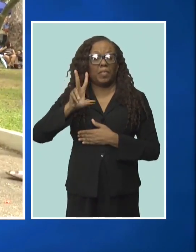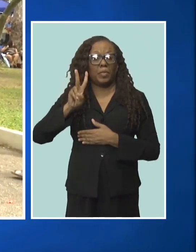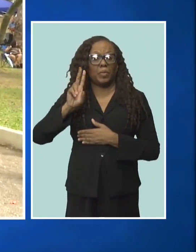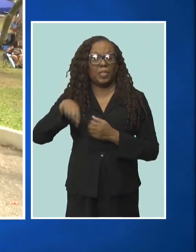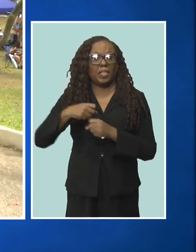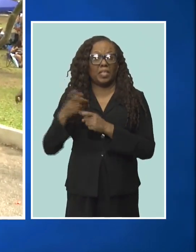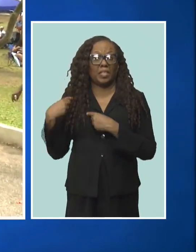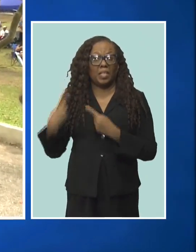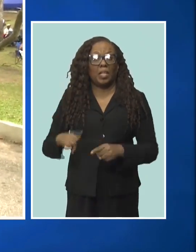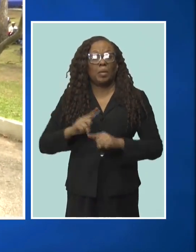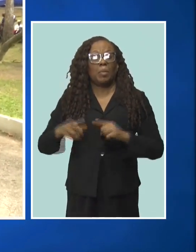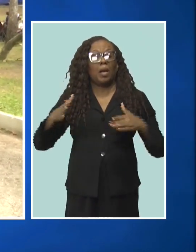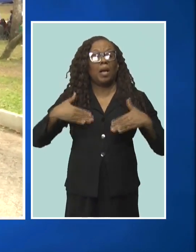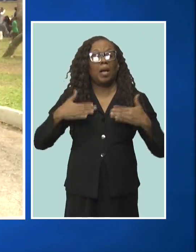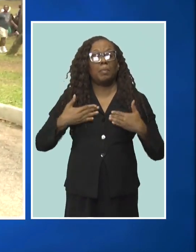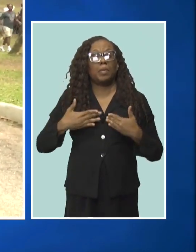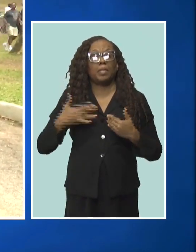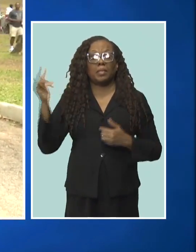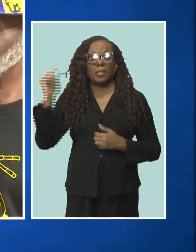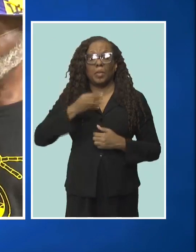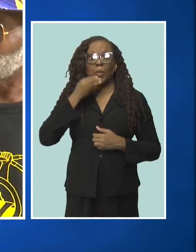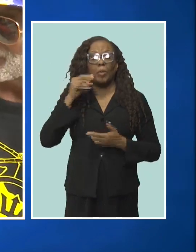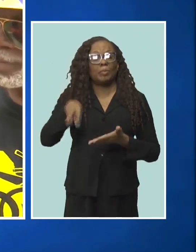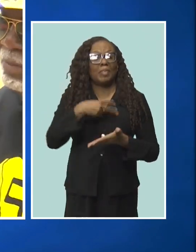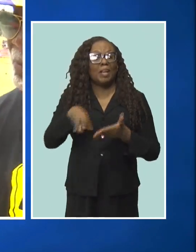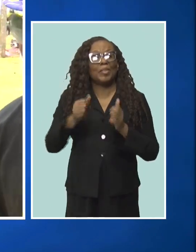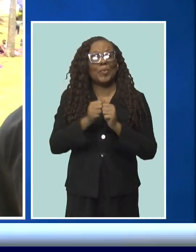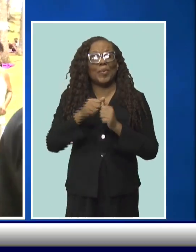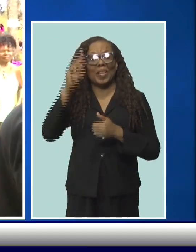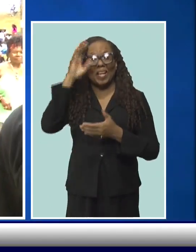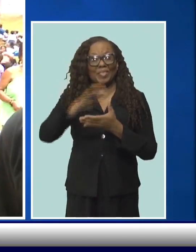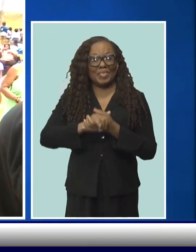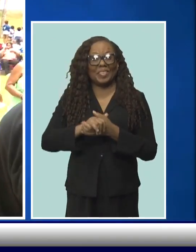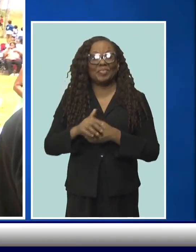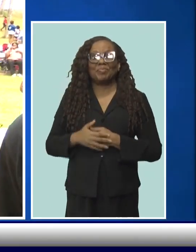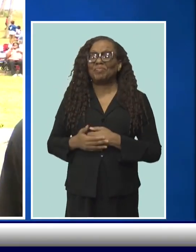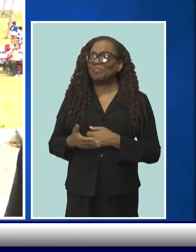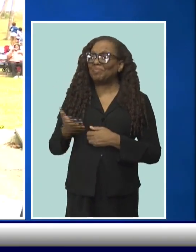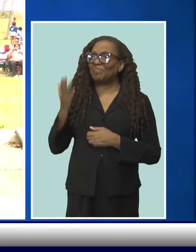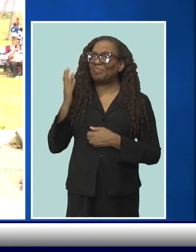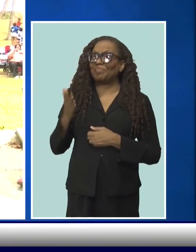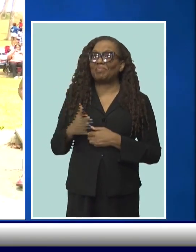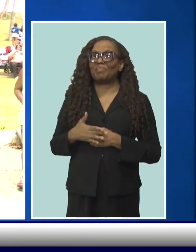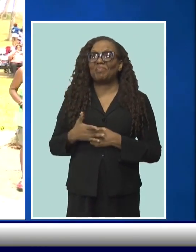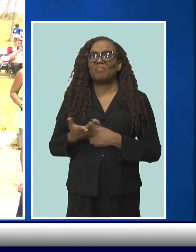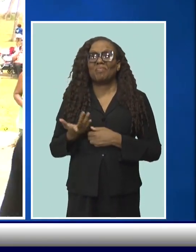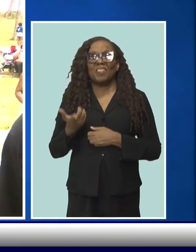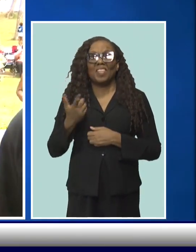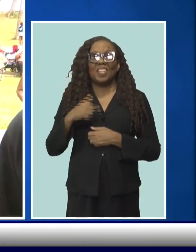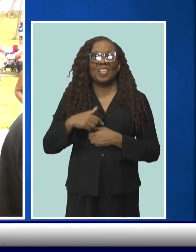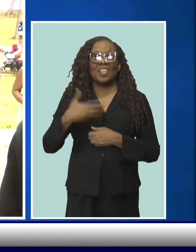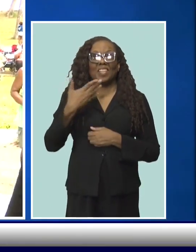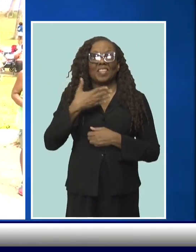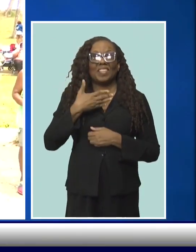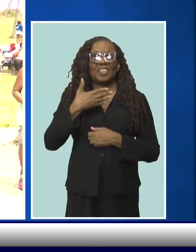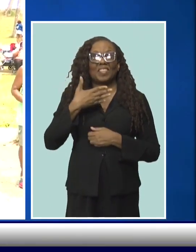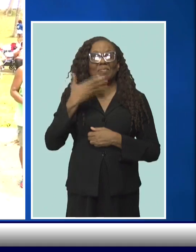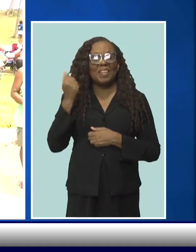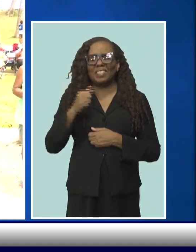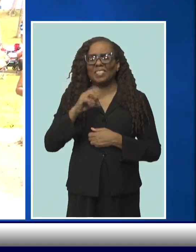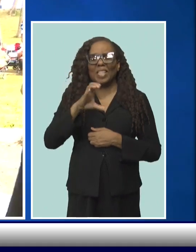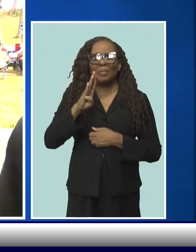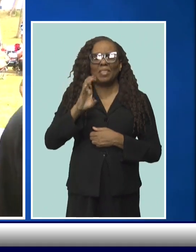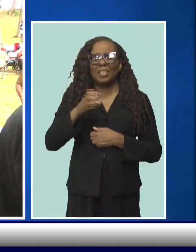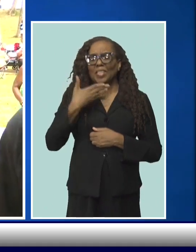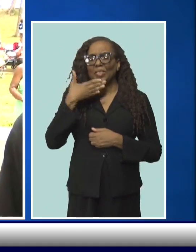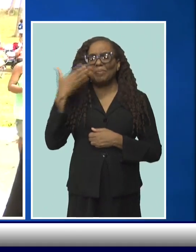with her husband under the trees on the hill. You're from CBC, let me tell you, you're the best station. I left